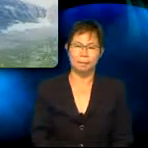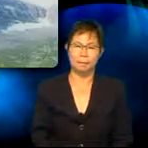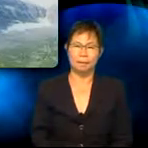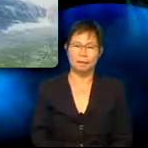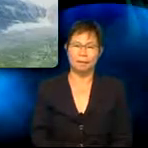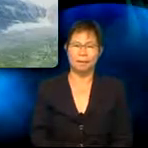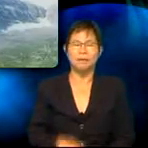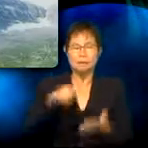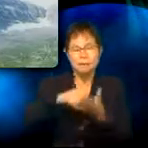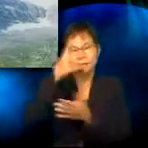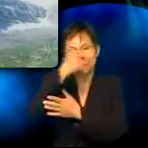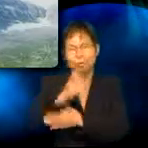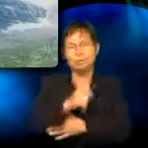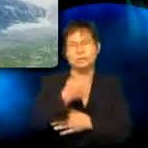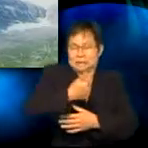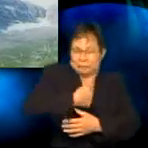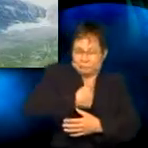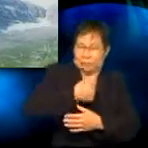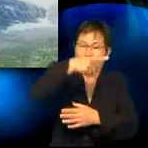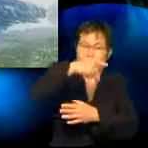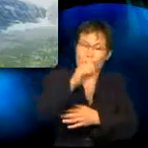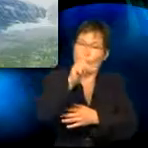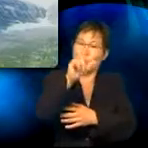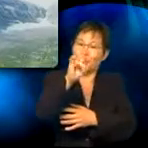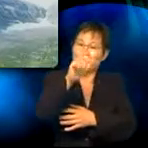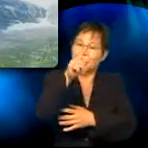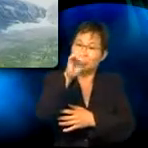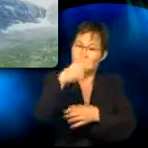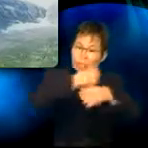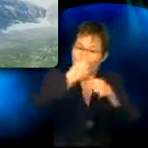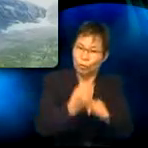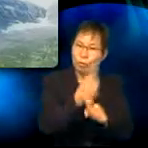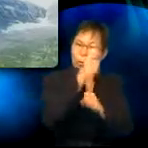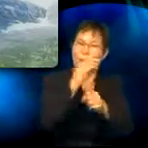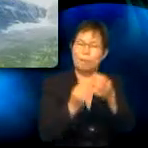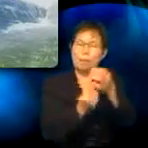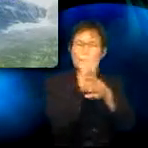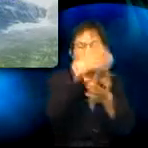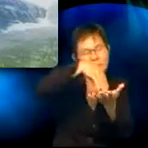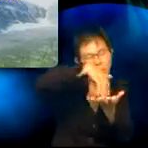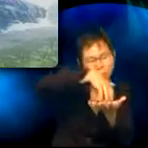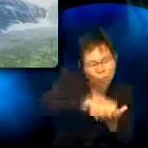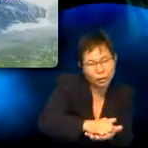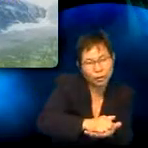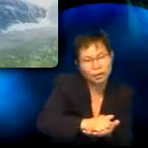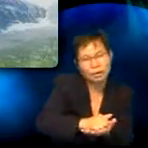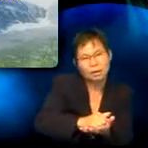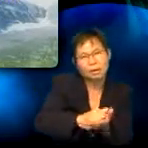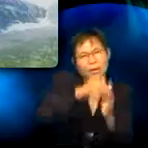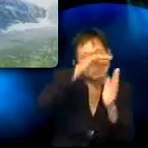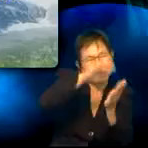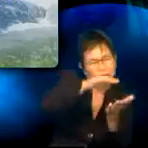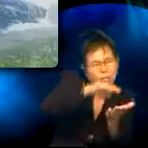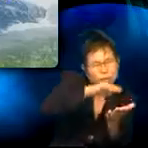It is because self-pollination produces young plants that are weak. This decreases